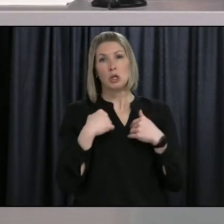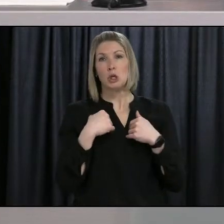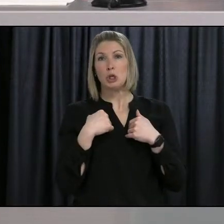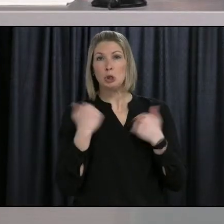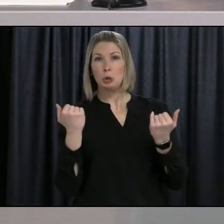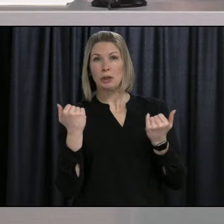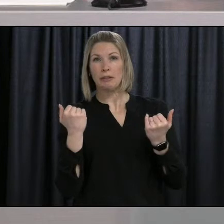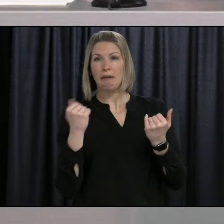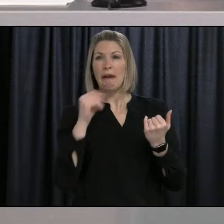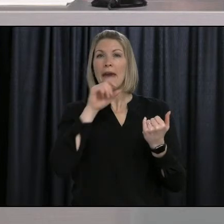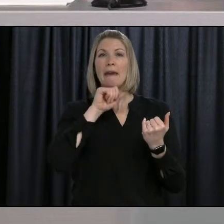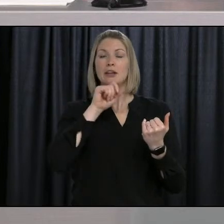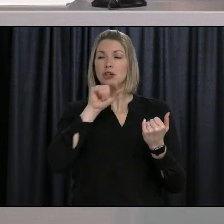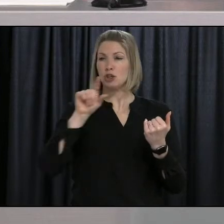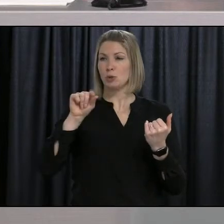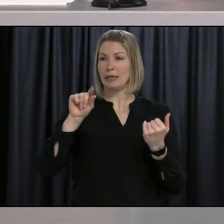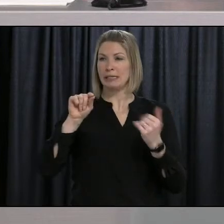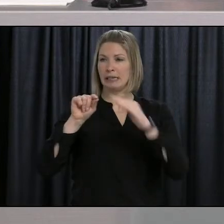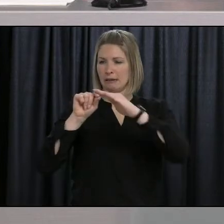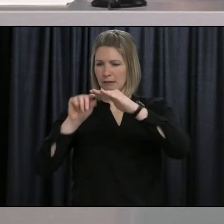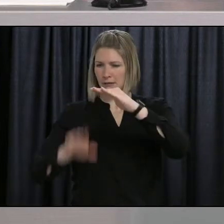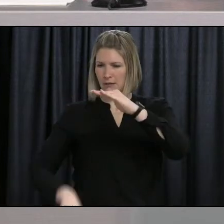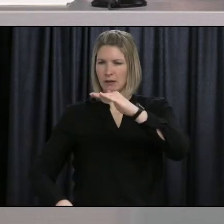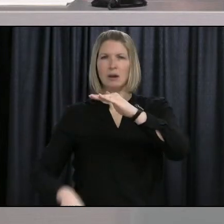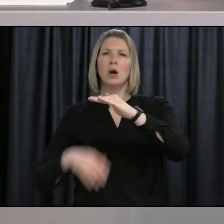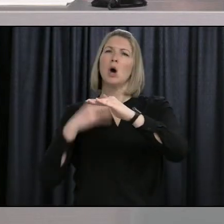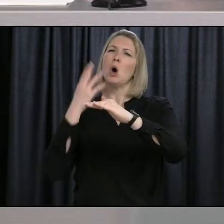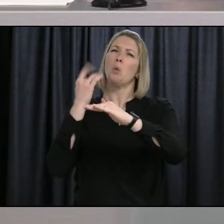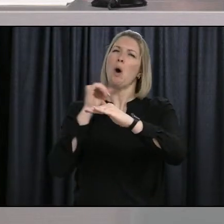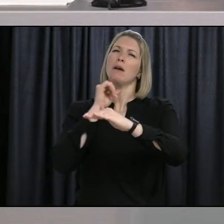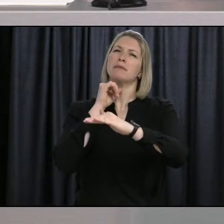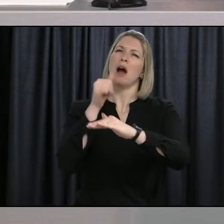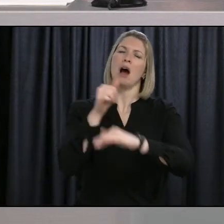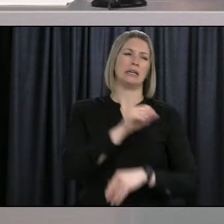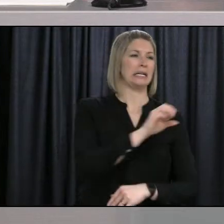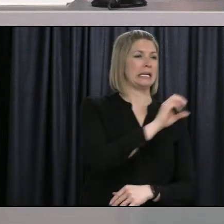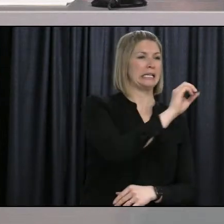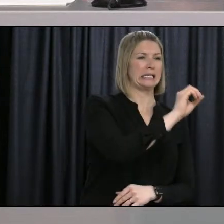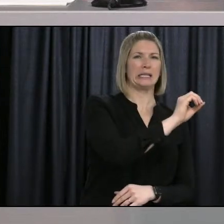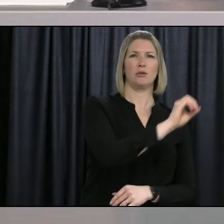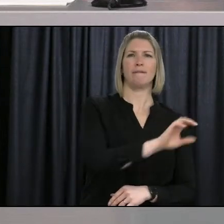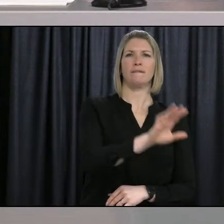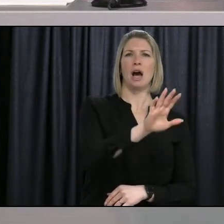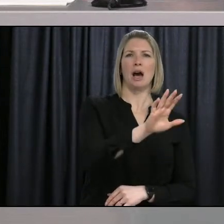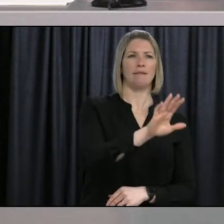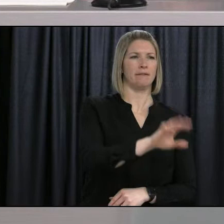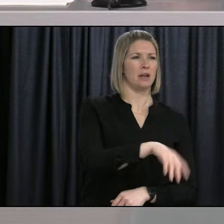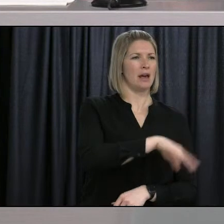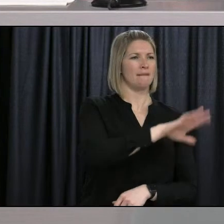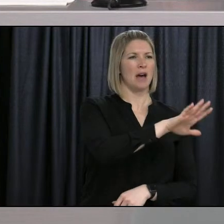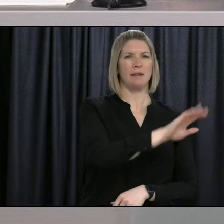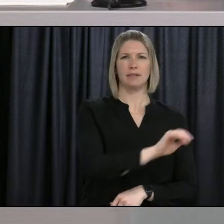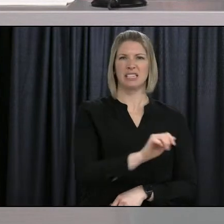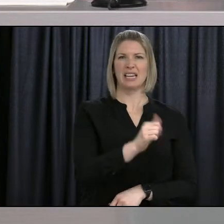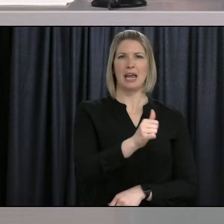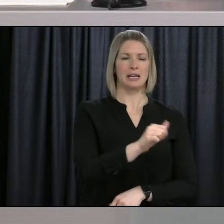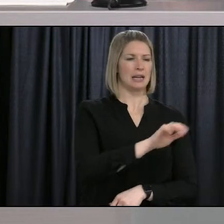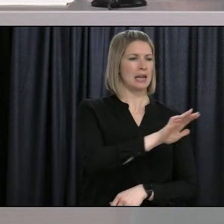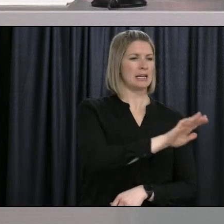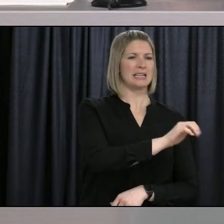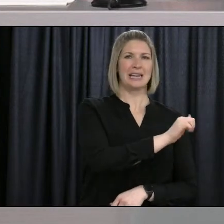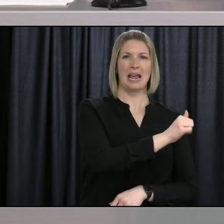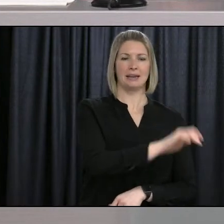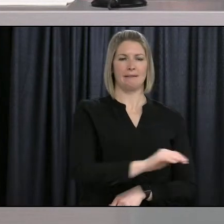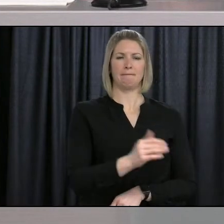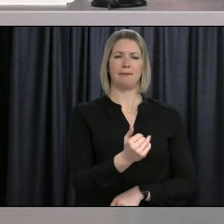they're a child, the breakdown between, say, ages 0 and 5 or 5 to 10 or 10 to 15 or 15 to 20.